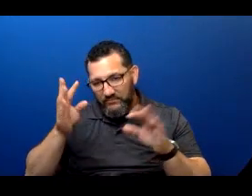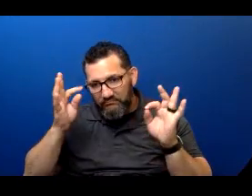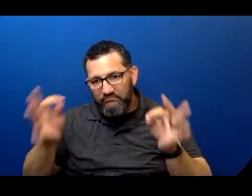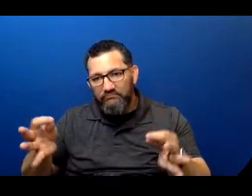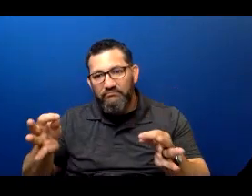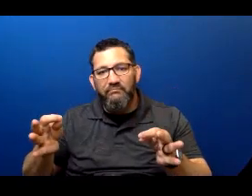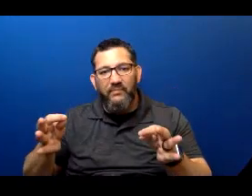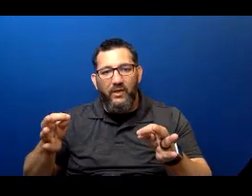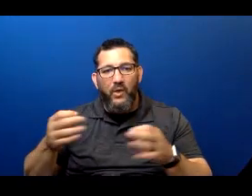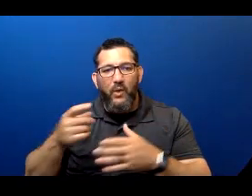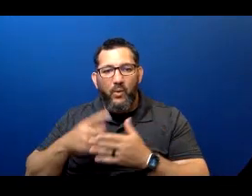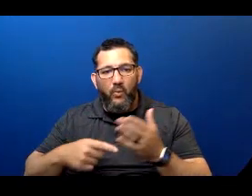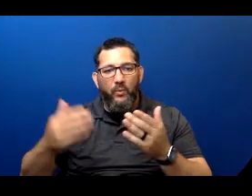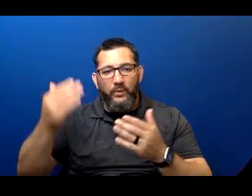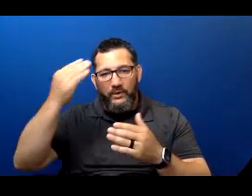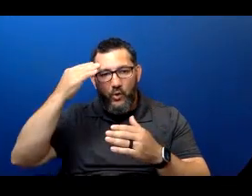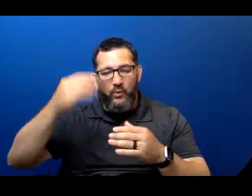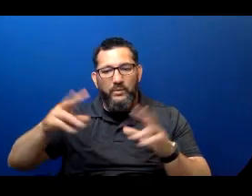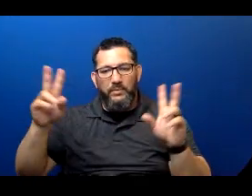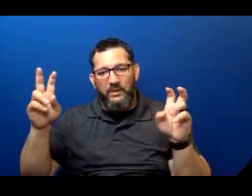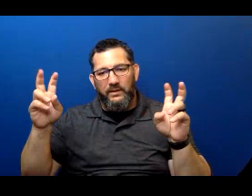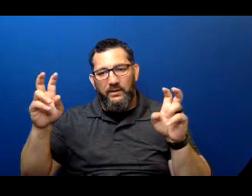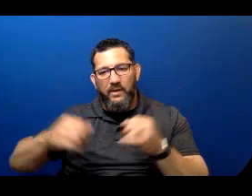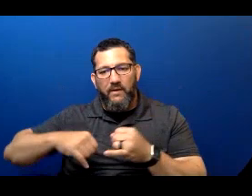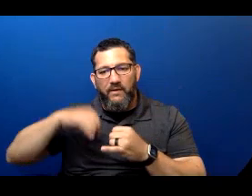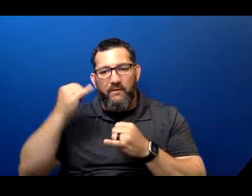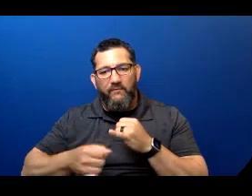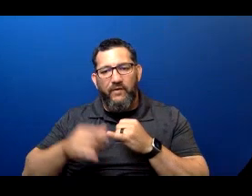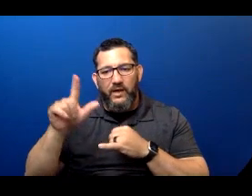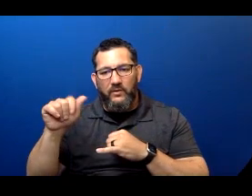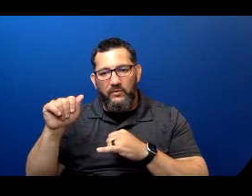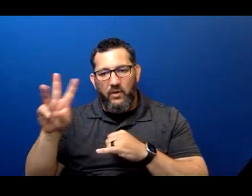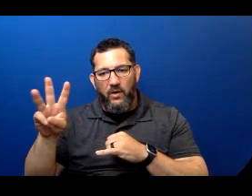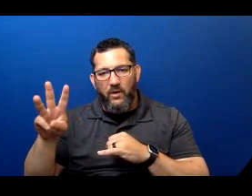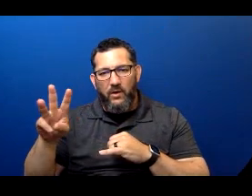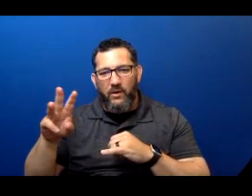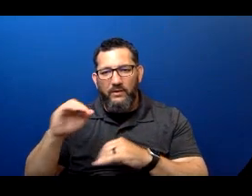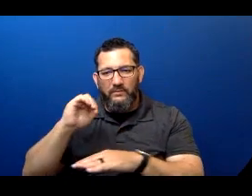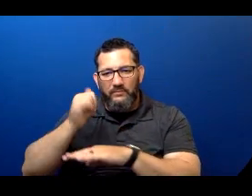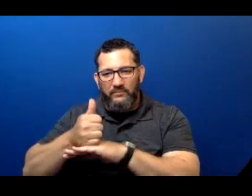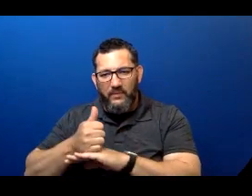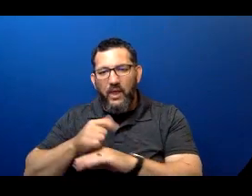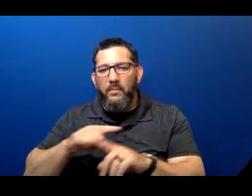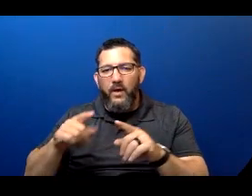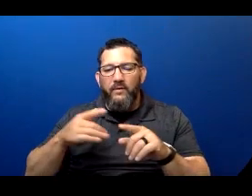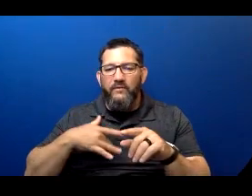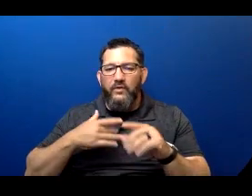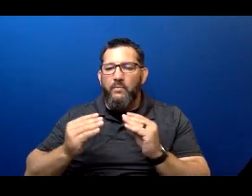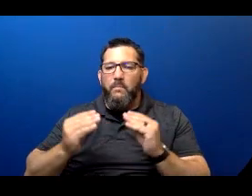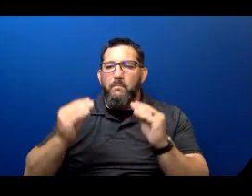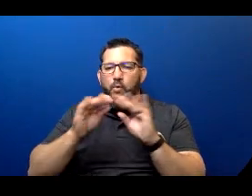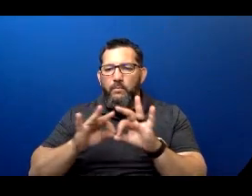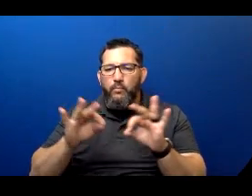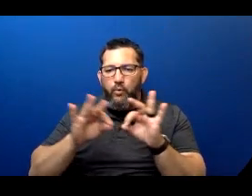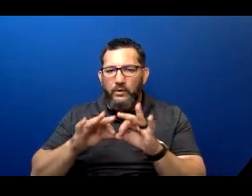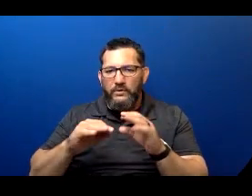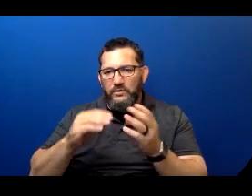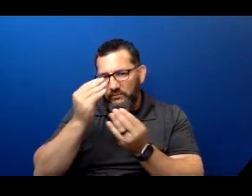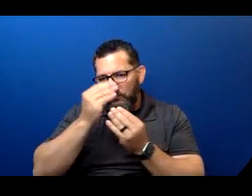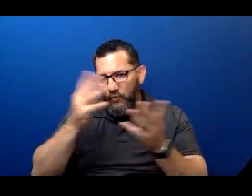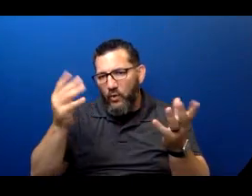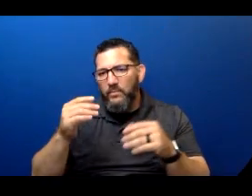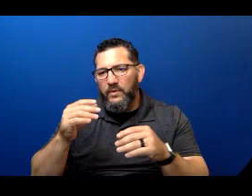the what we know to be final law is in place. But we felt it was more important to bring this up to our advisory